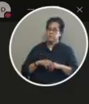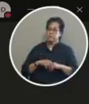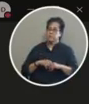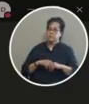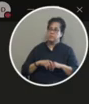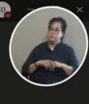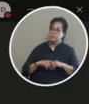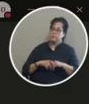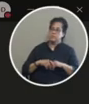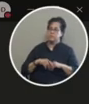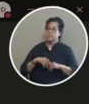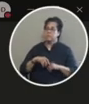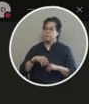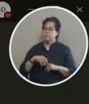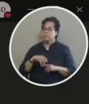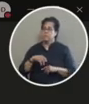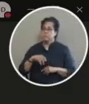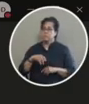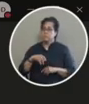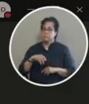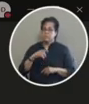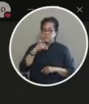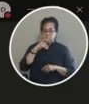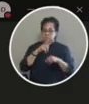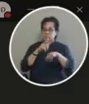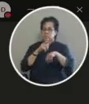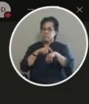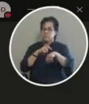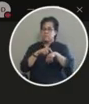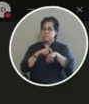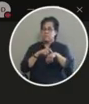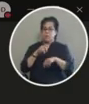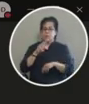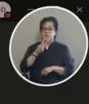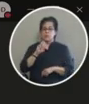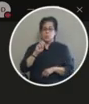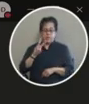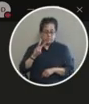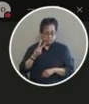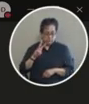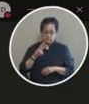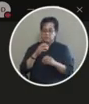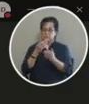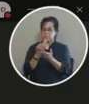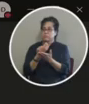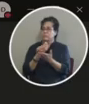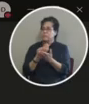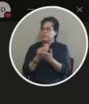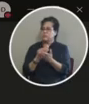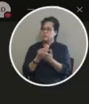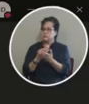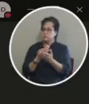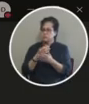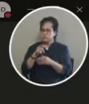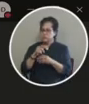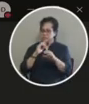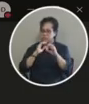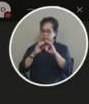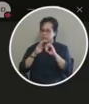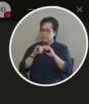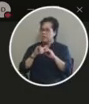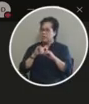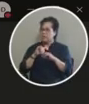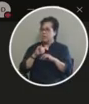want to give people 15 seconds because of the time lag. Wow, the financial doublespeak and pretzel logic communicated by